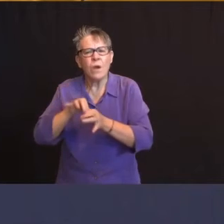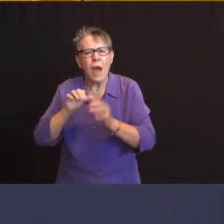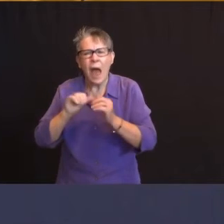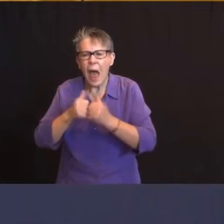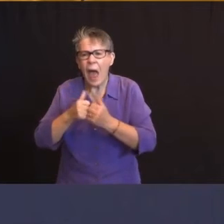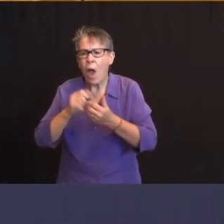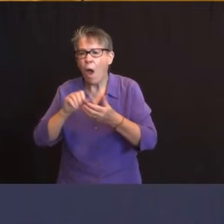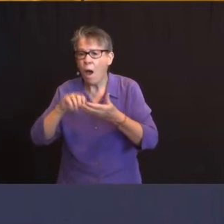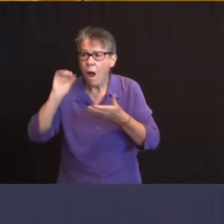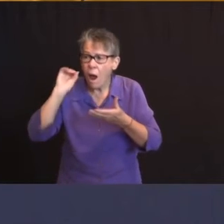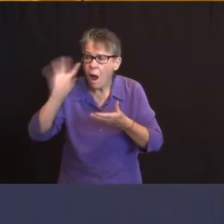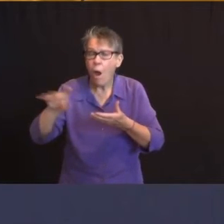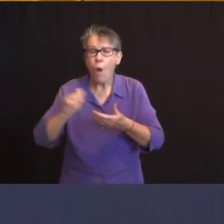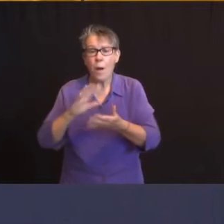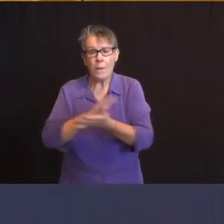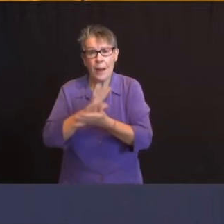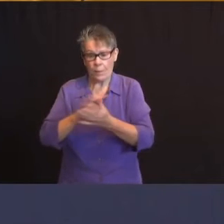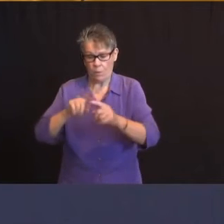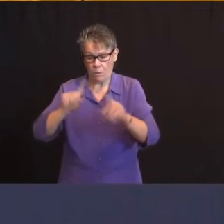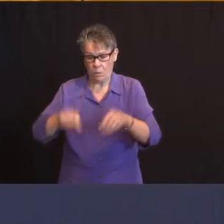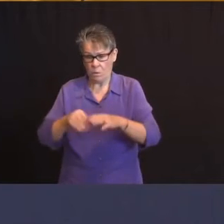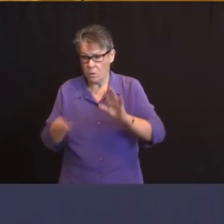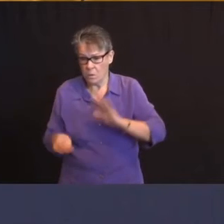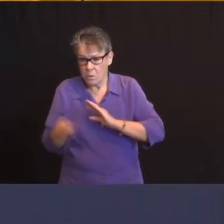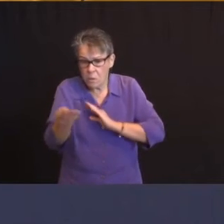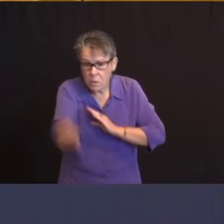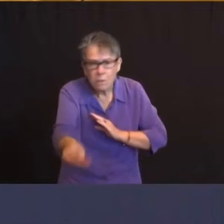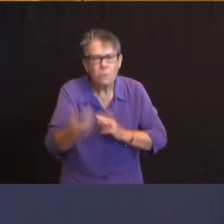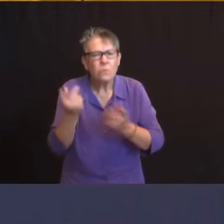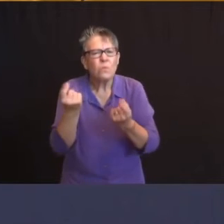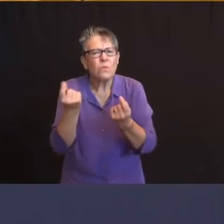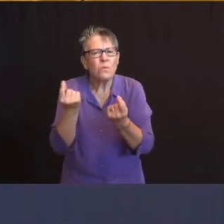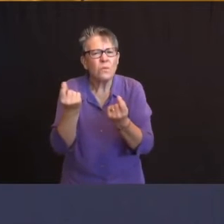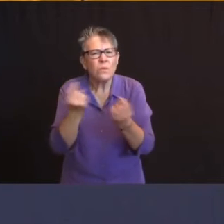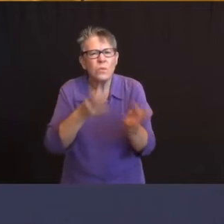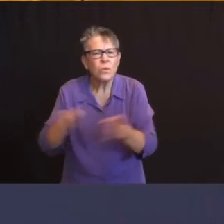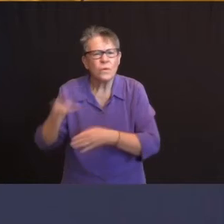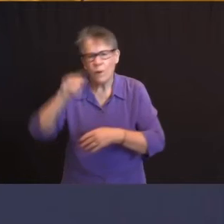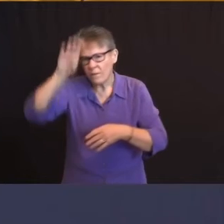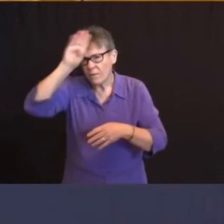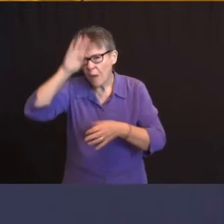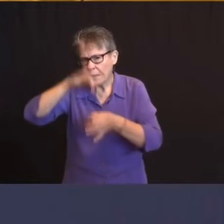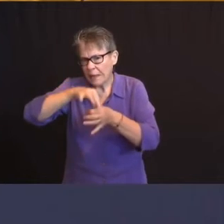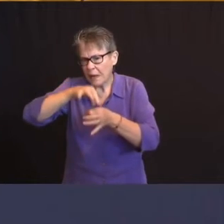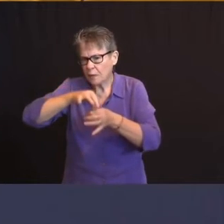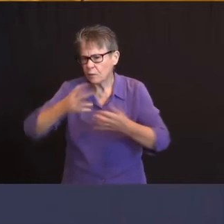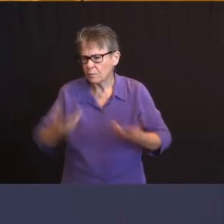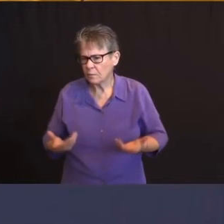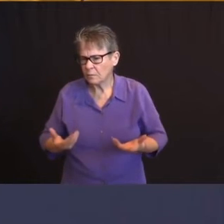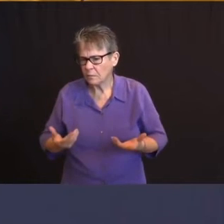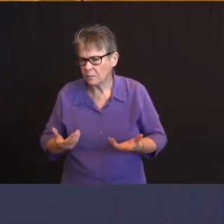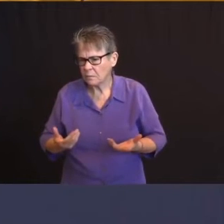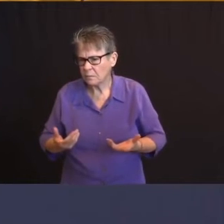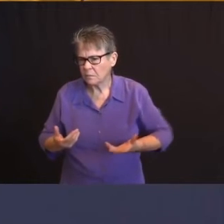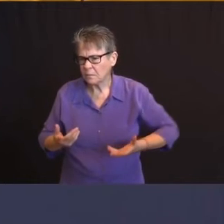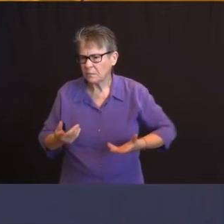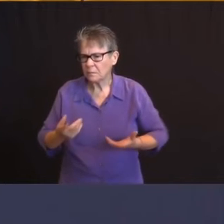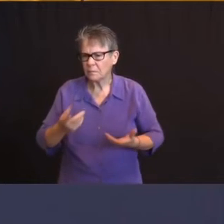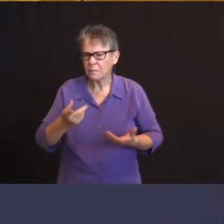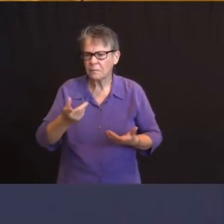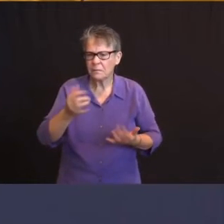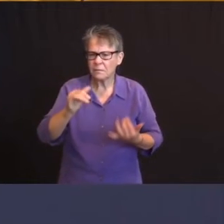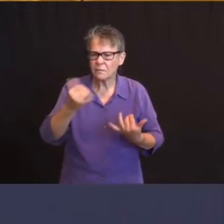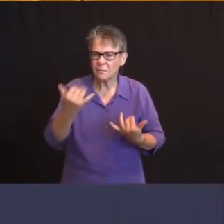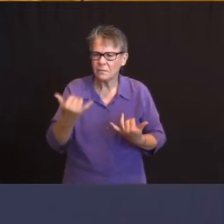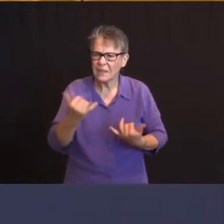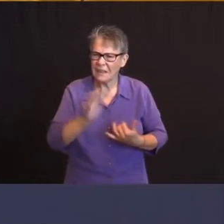On a similar note, you've touted the success of these all VBM elections, and we saw a much higher